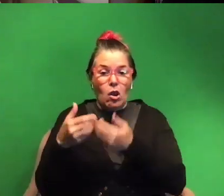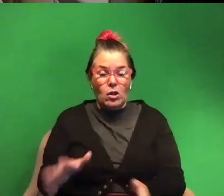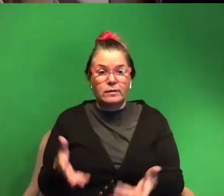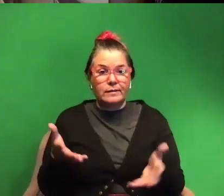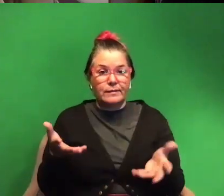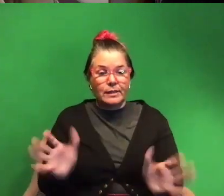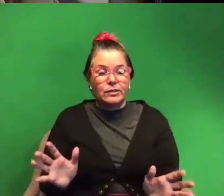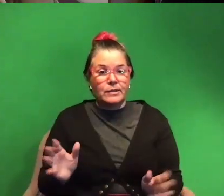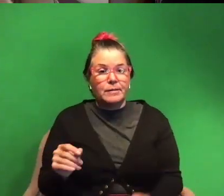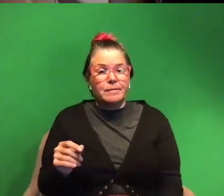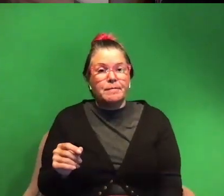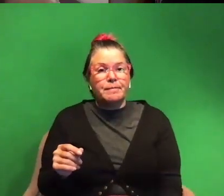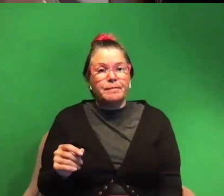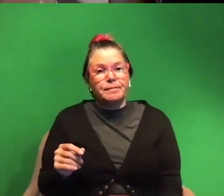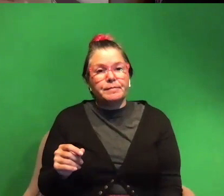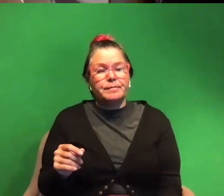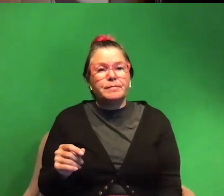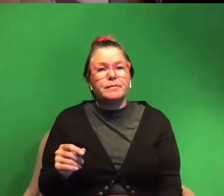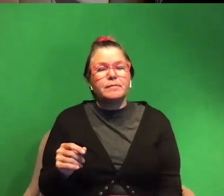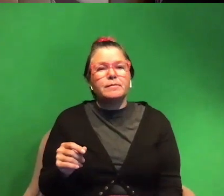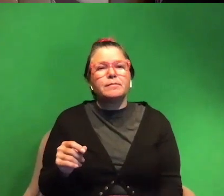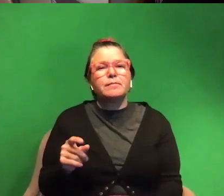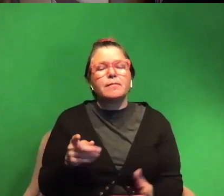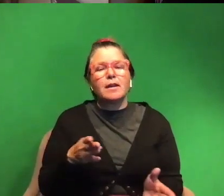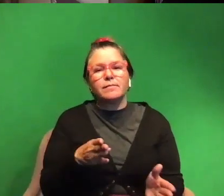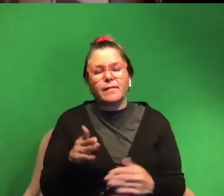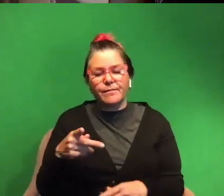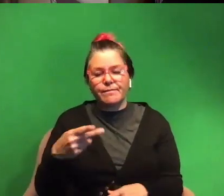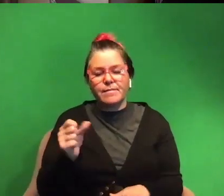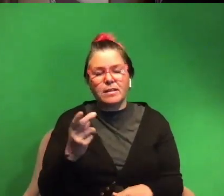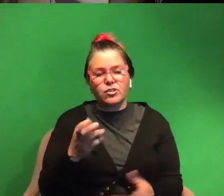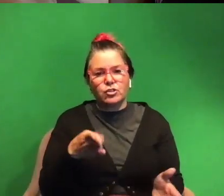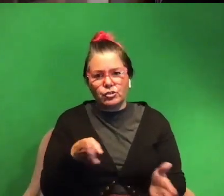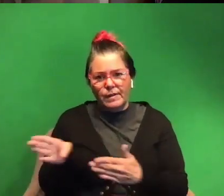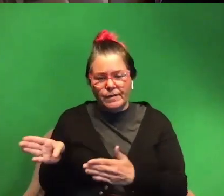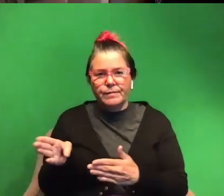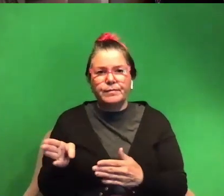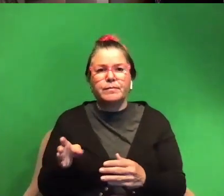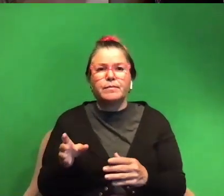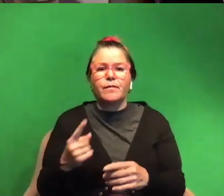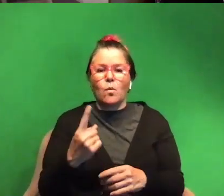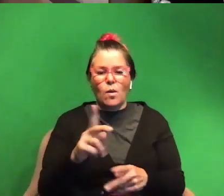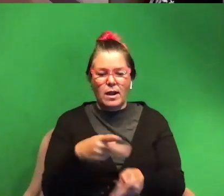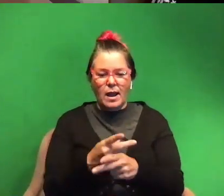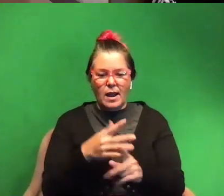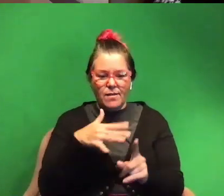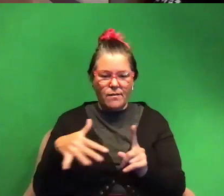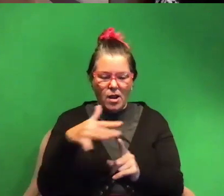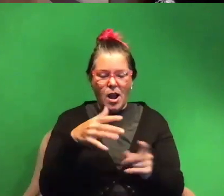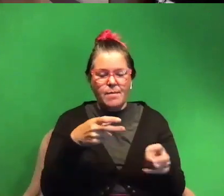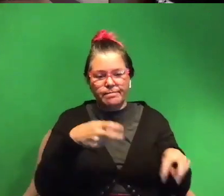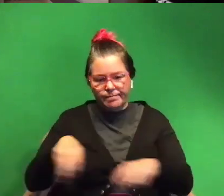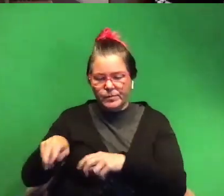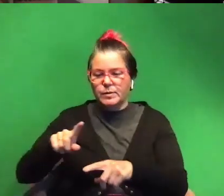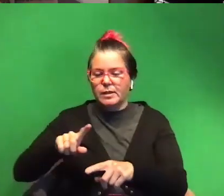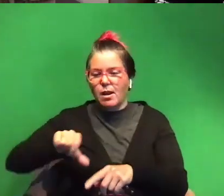cover, you start to head into what we call a phase shift, where you're moving from one type of environment to another type of